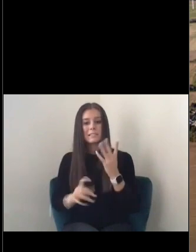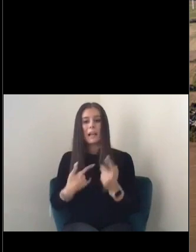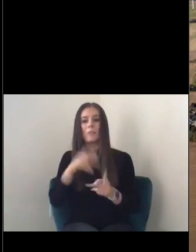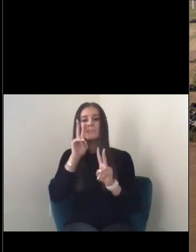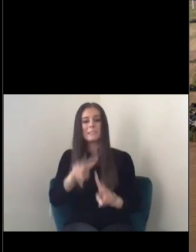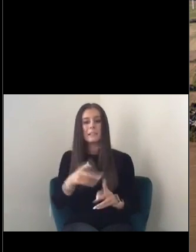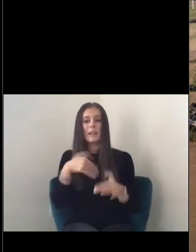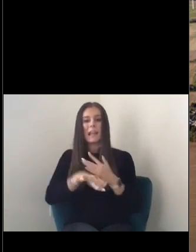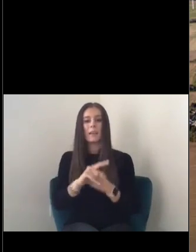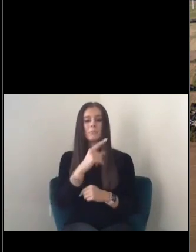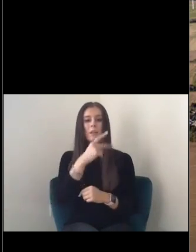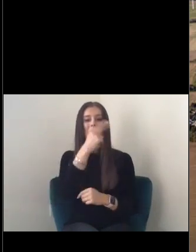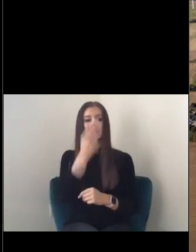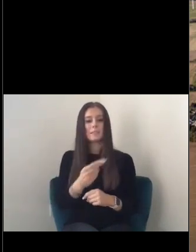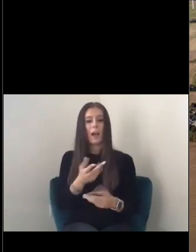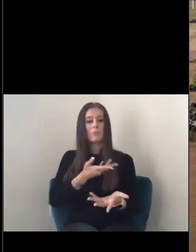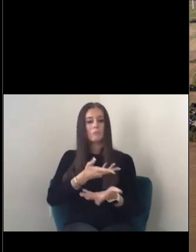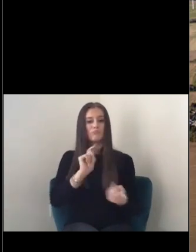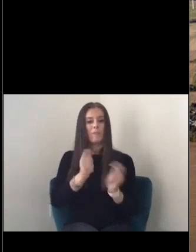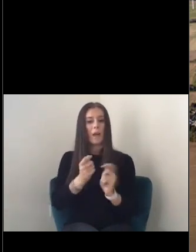to Design Refinement Consultation.